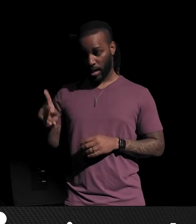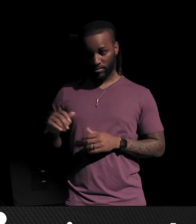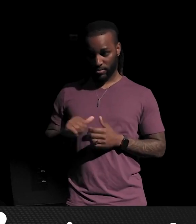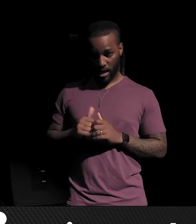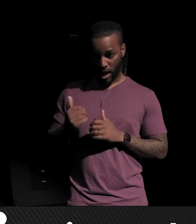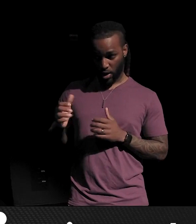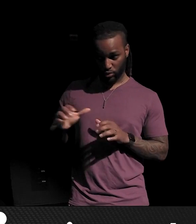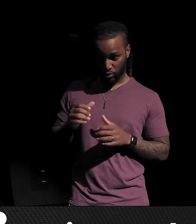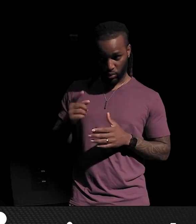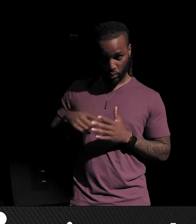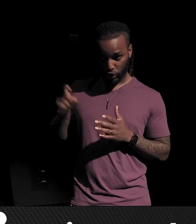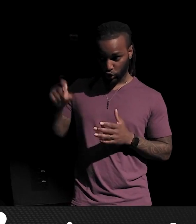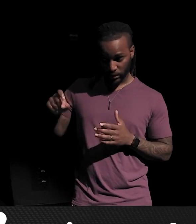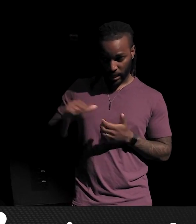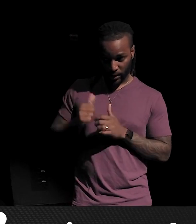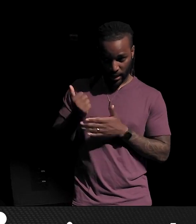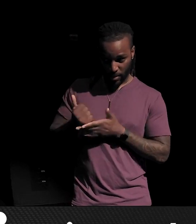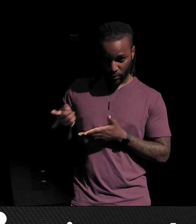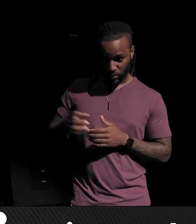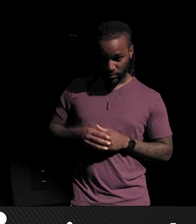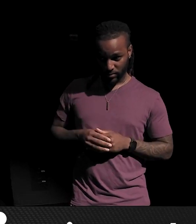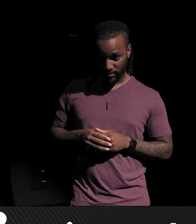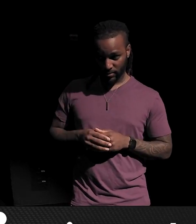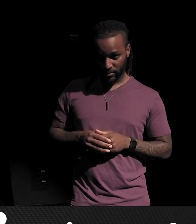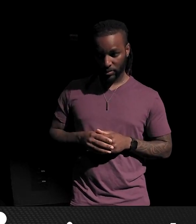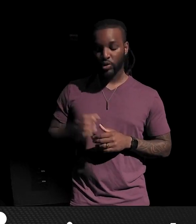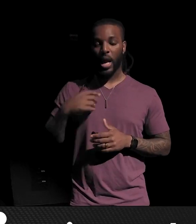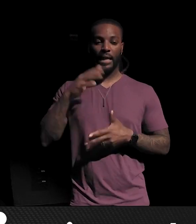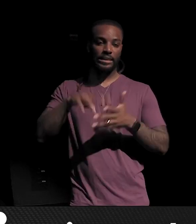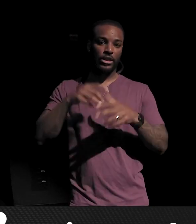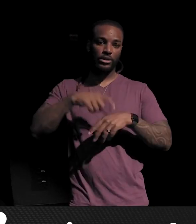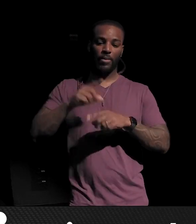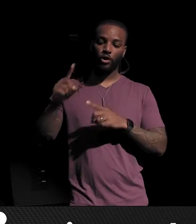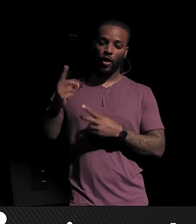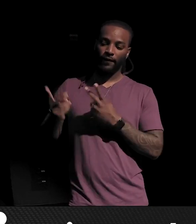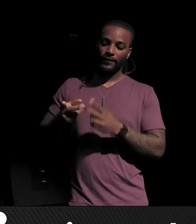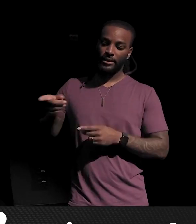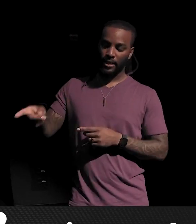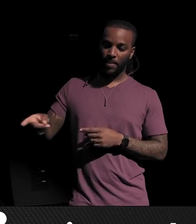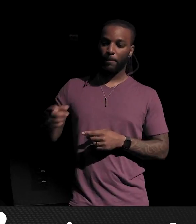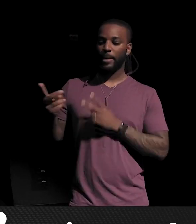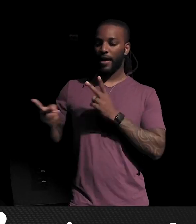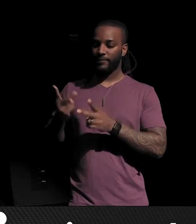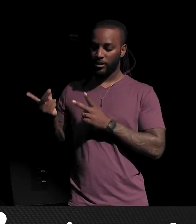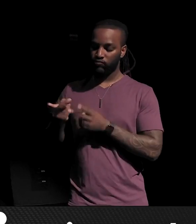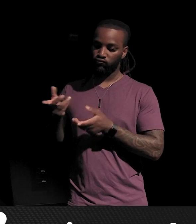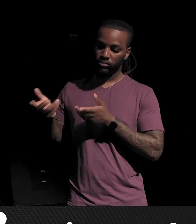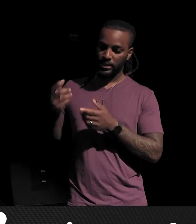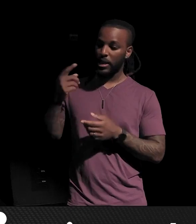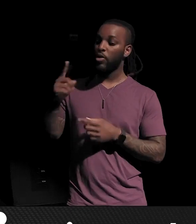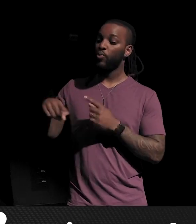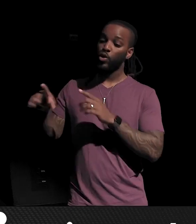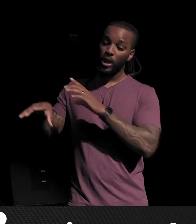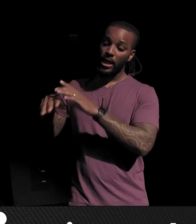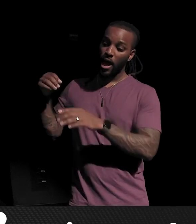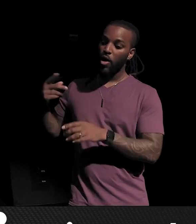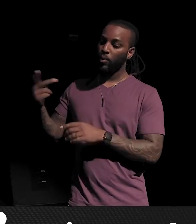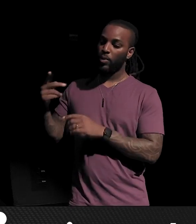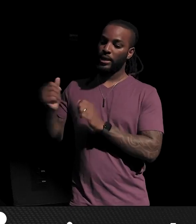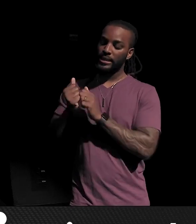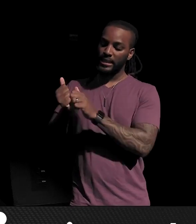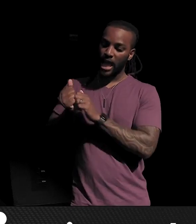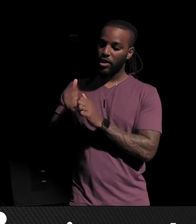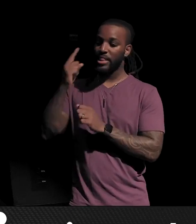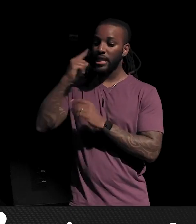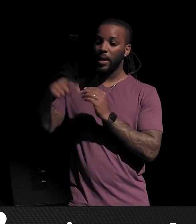What do you need, and what can I do? And so I schedule a time to go visit him. I visit with him, and I say, hey, when you get out of here, we're going to get together, think about